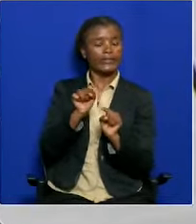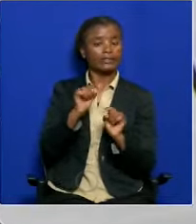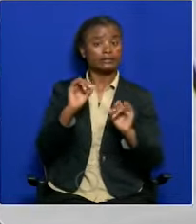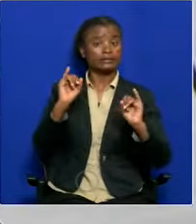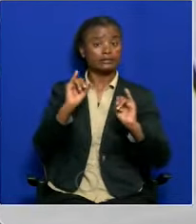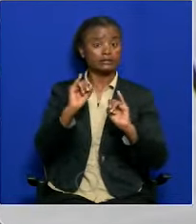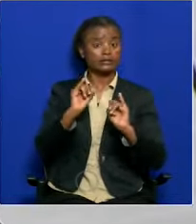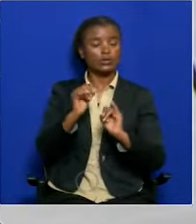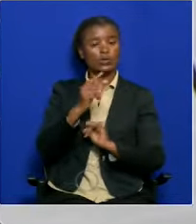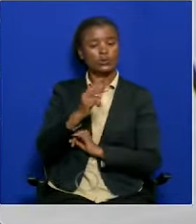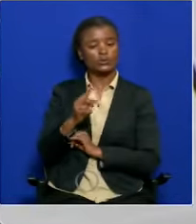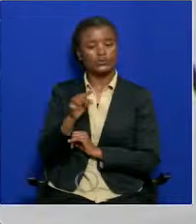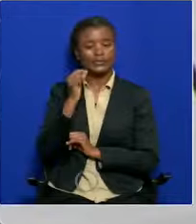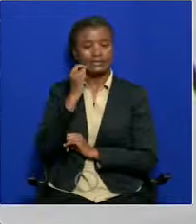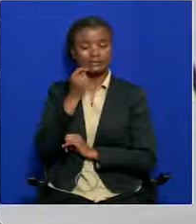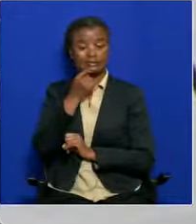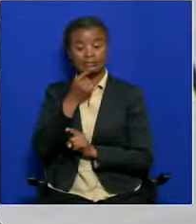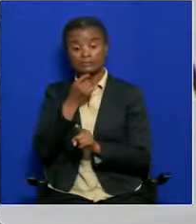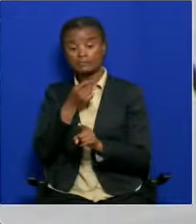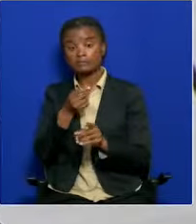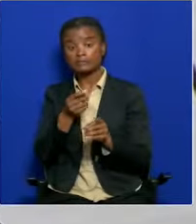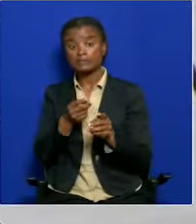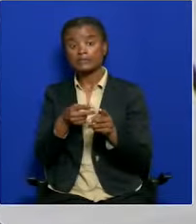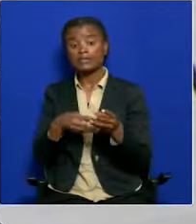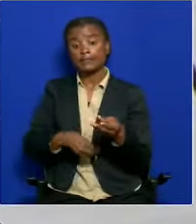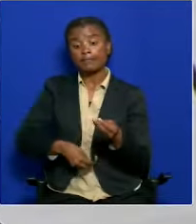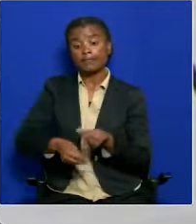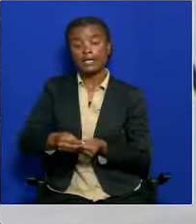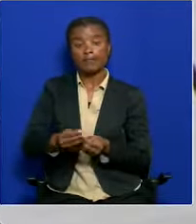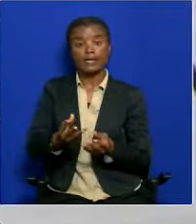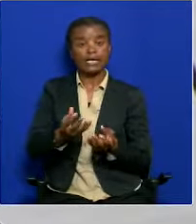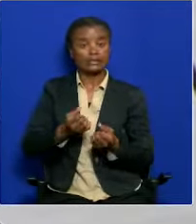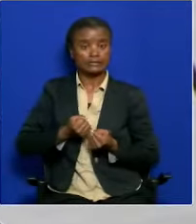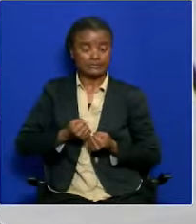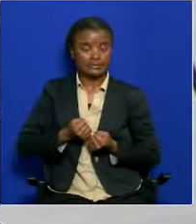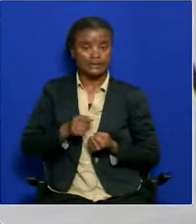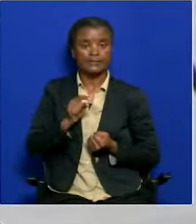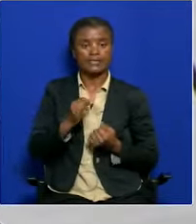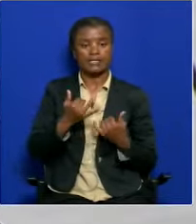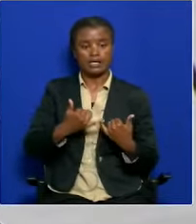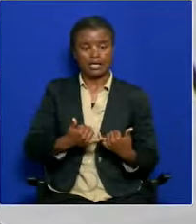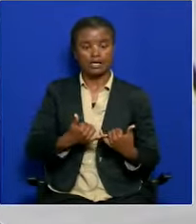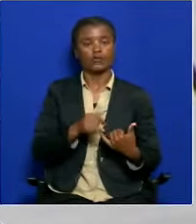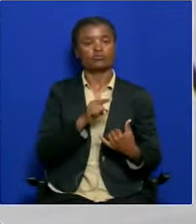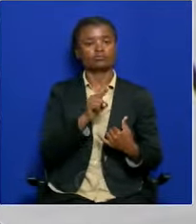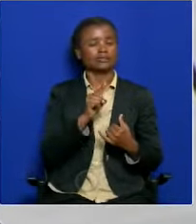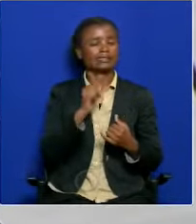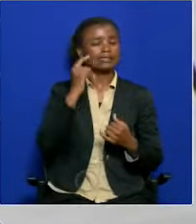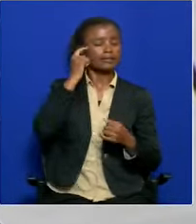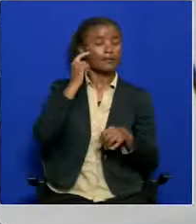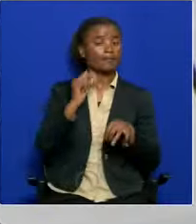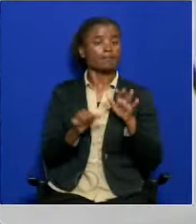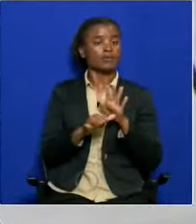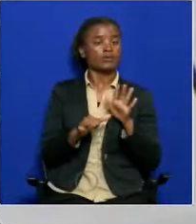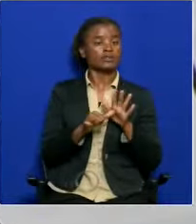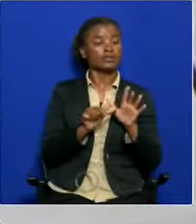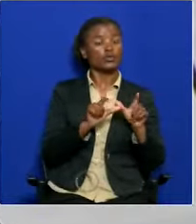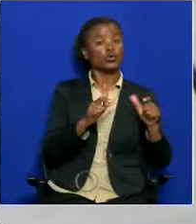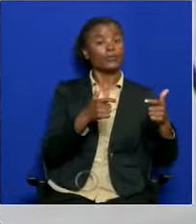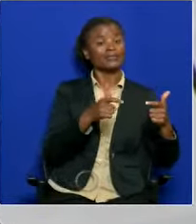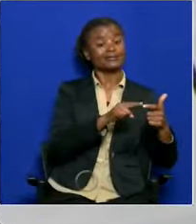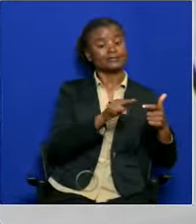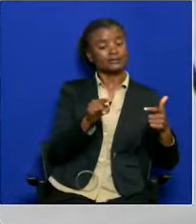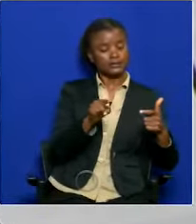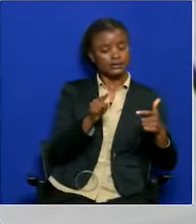I considered it appropriate to draw the Commission's attention to the fact that the witness present during